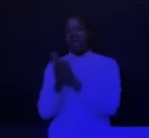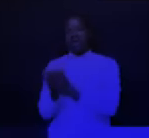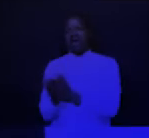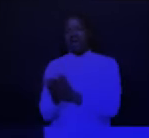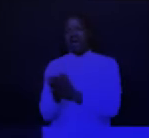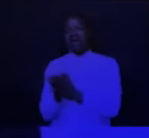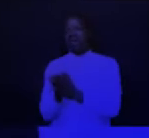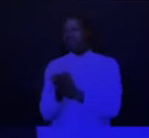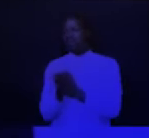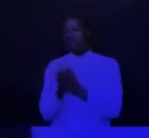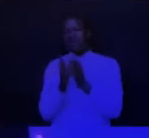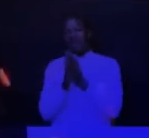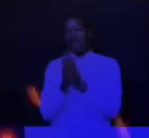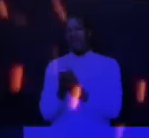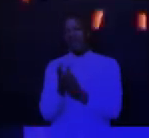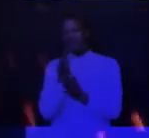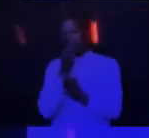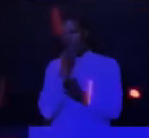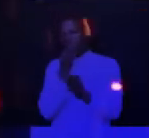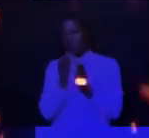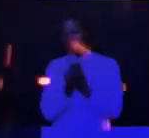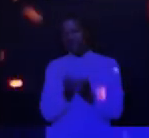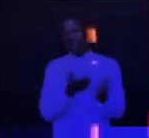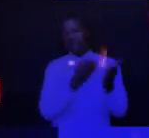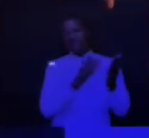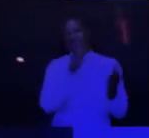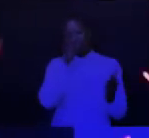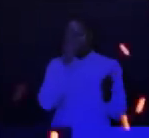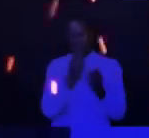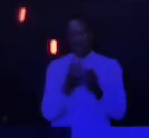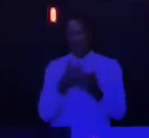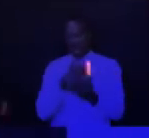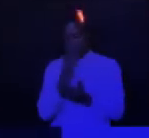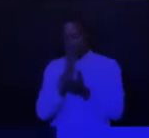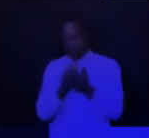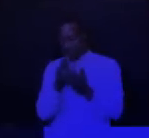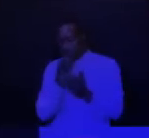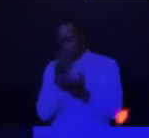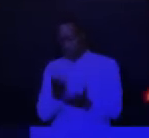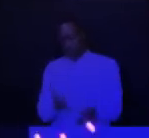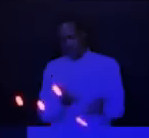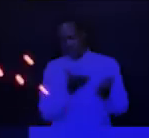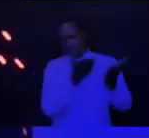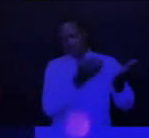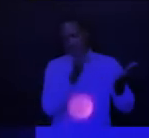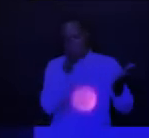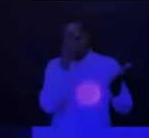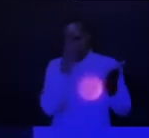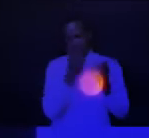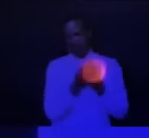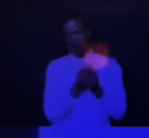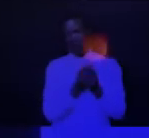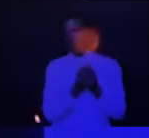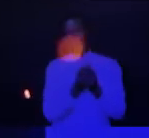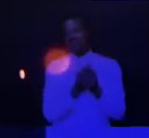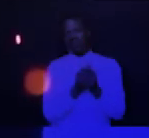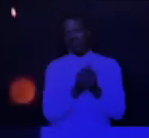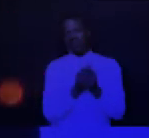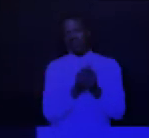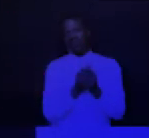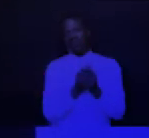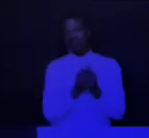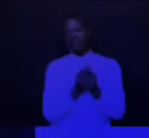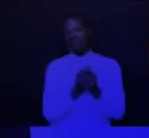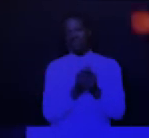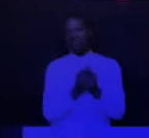the governor. Now, there was food allotted to the governor. Then he's saying that he had a supply,